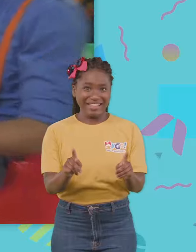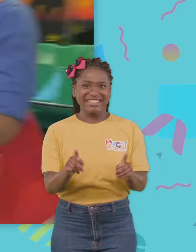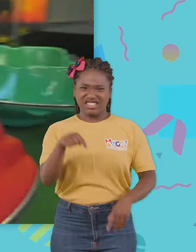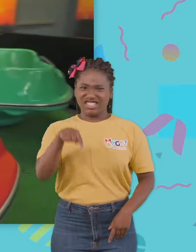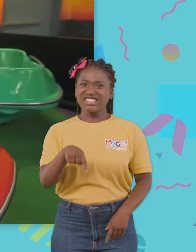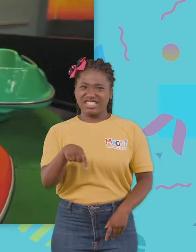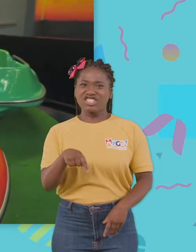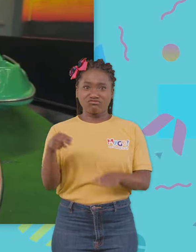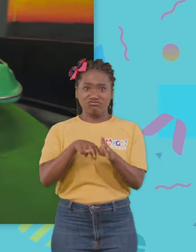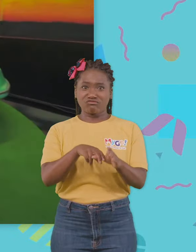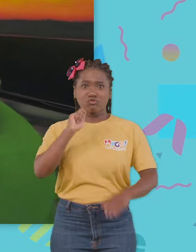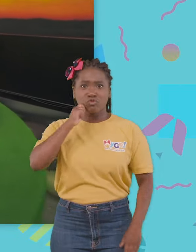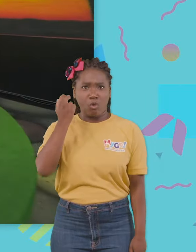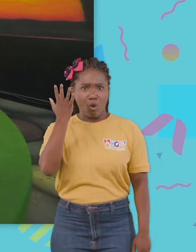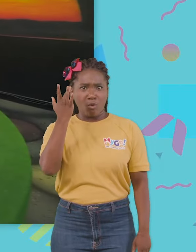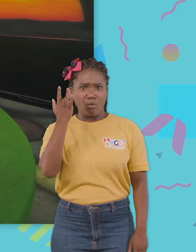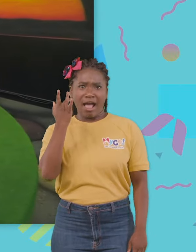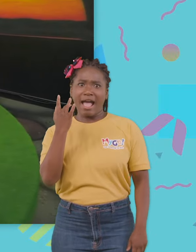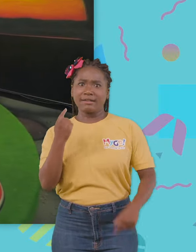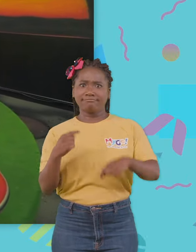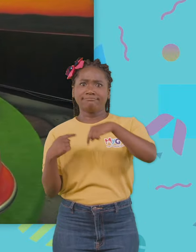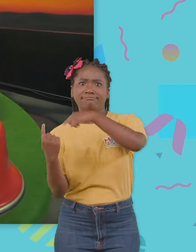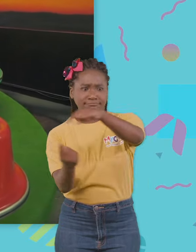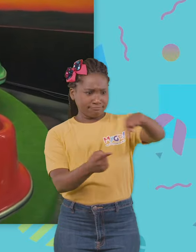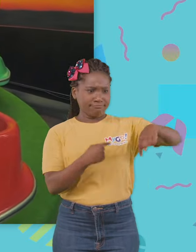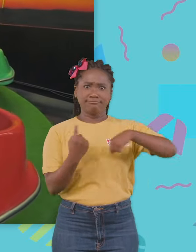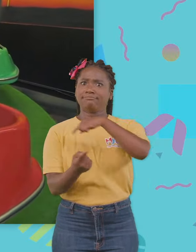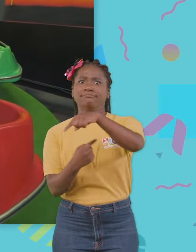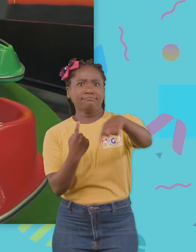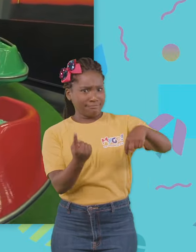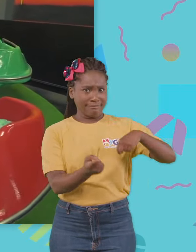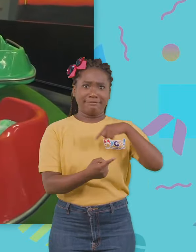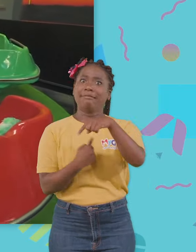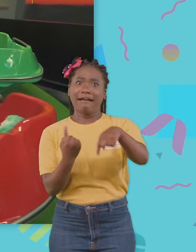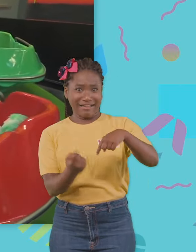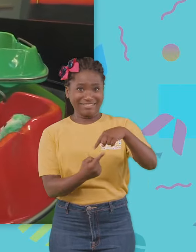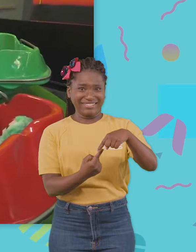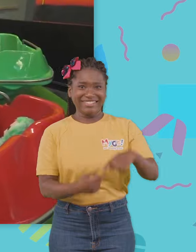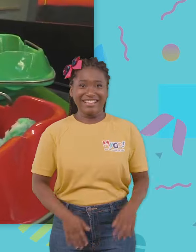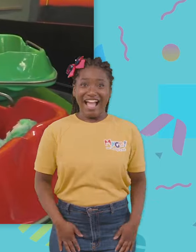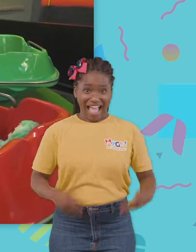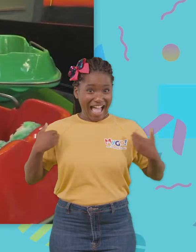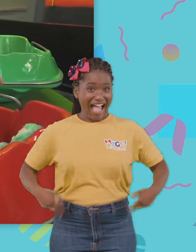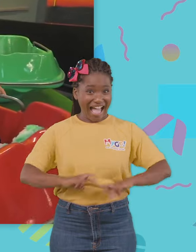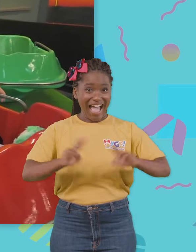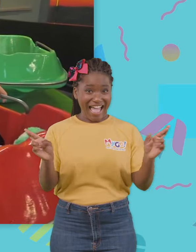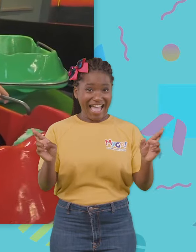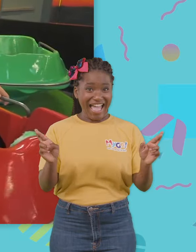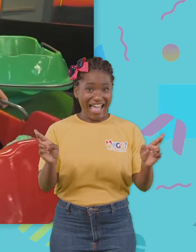Okay, this ride's pretty cool because you get to spin around. Okay, alright! I'm